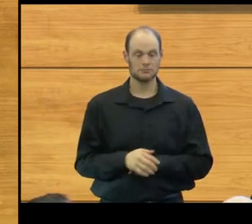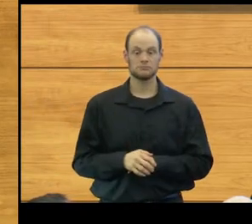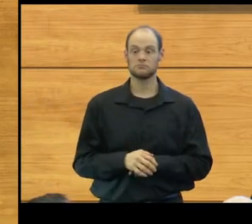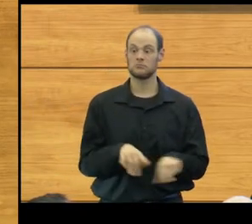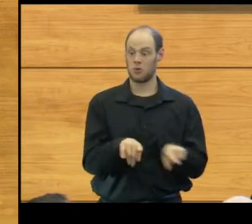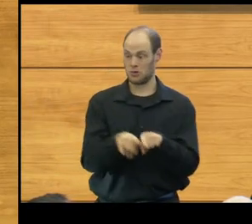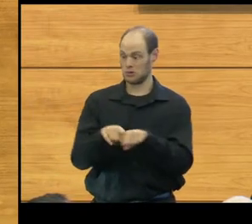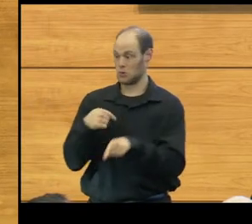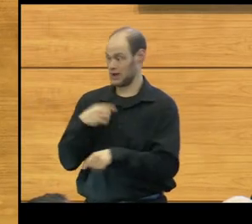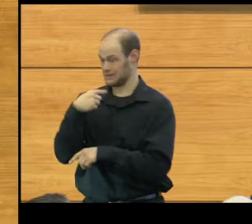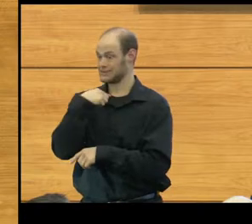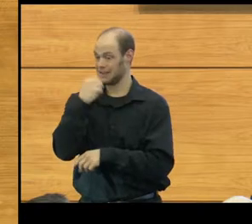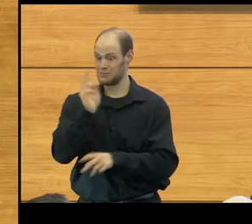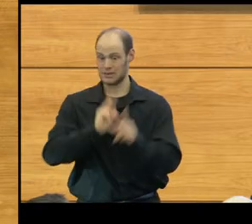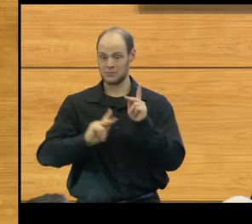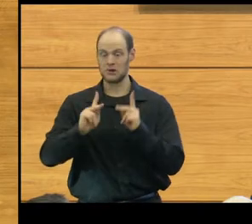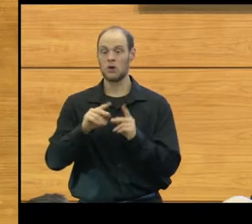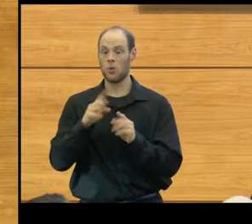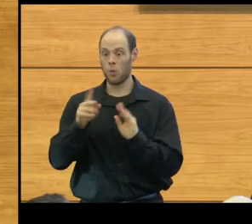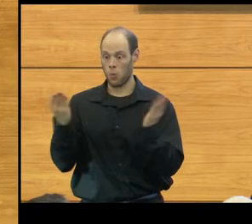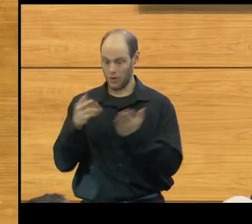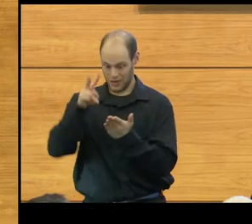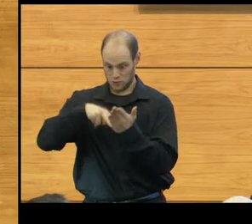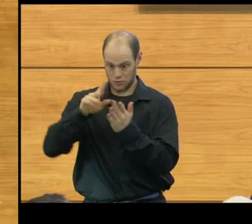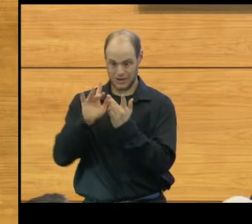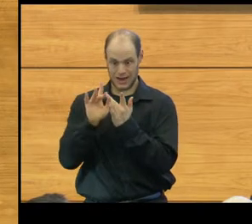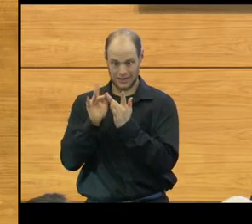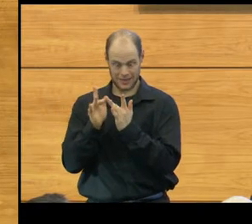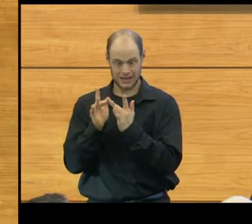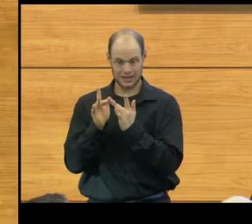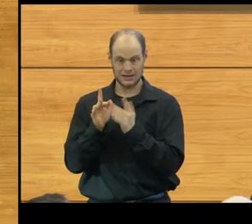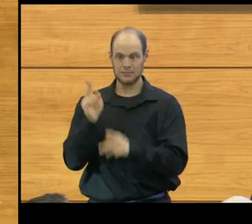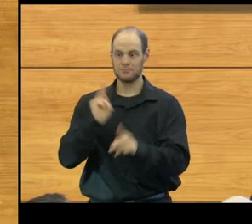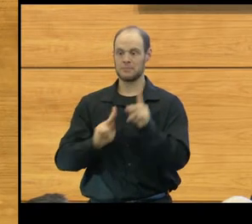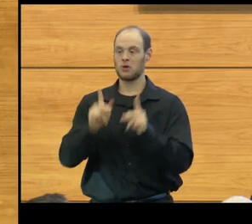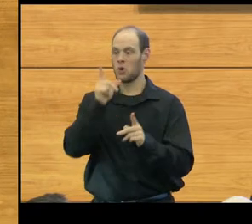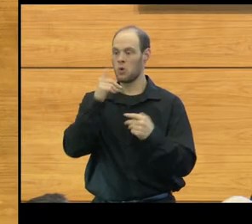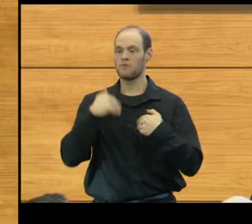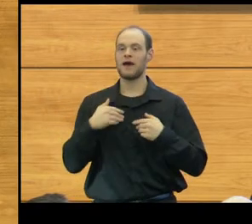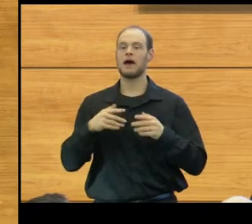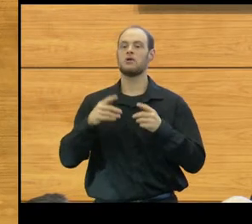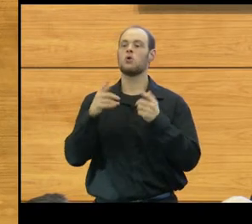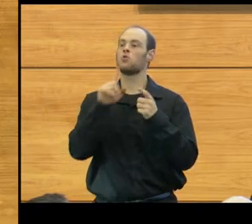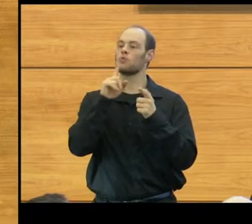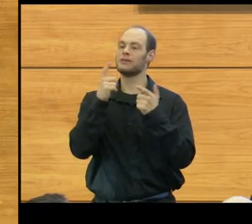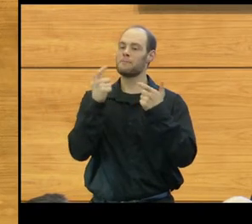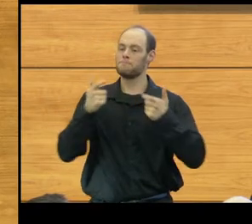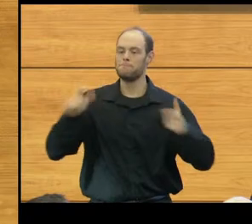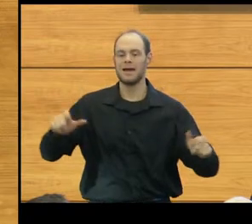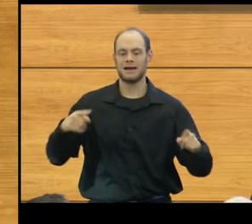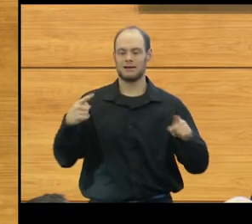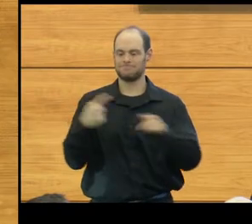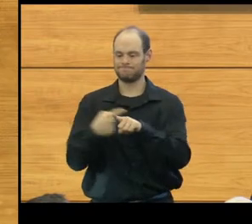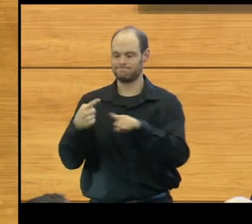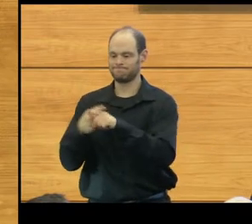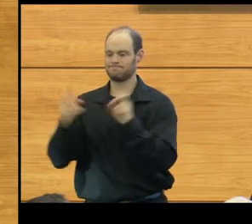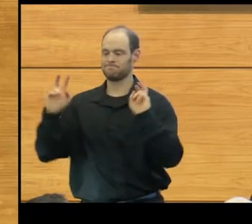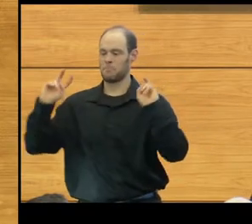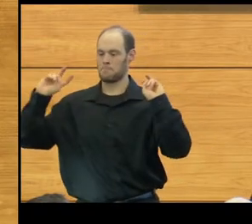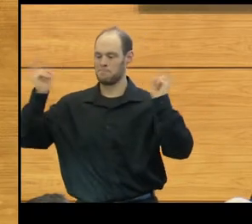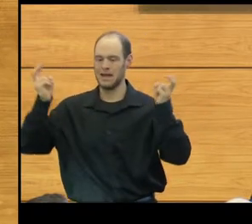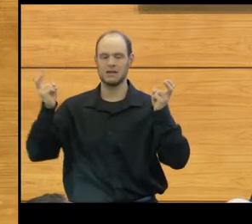also point out that the majority of times that they're reading in the internet are people who have had major complications. And so, you know, they're